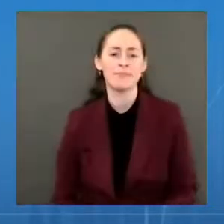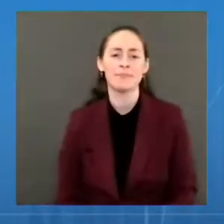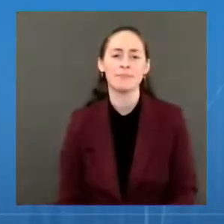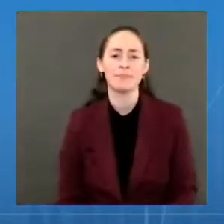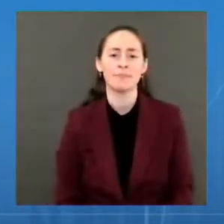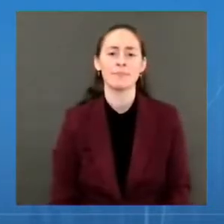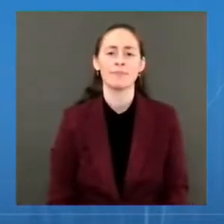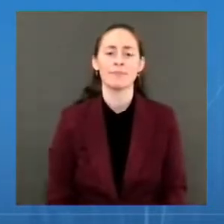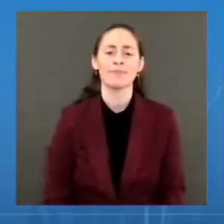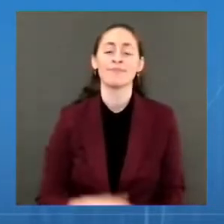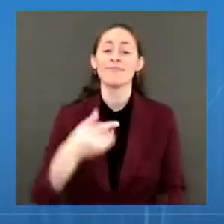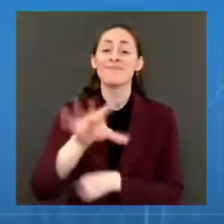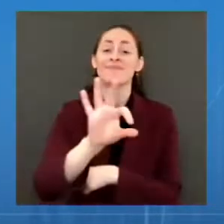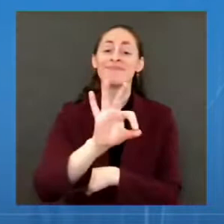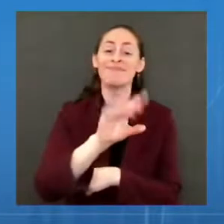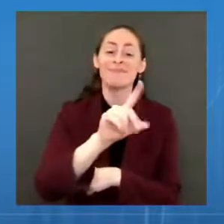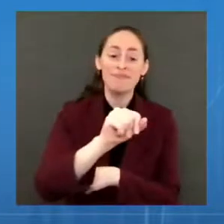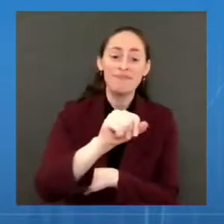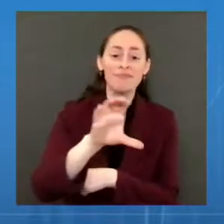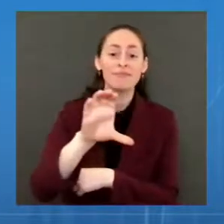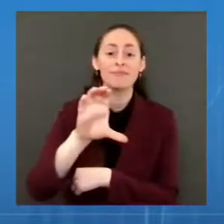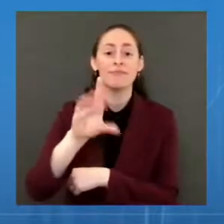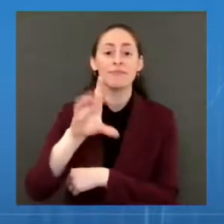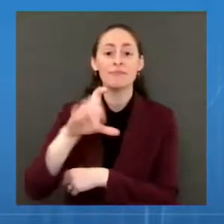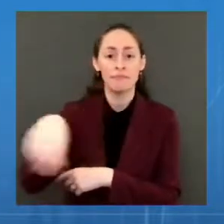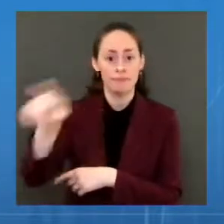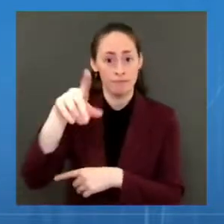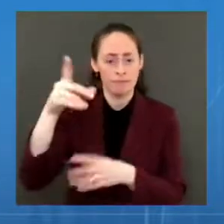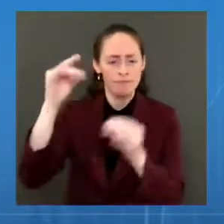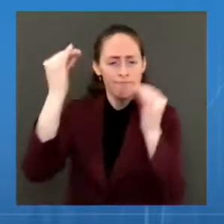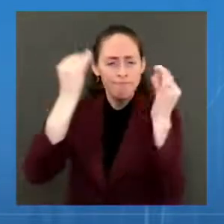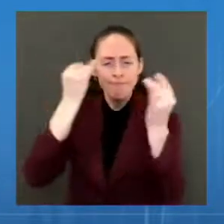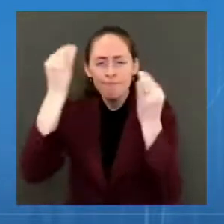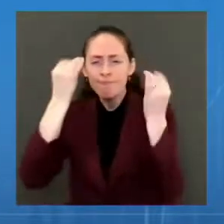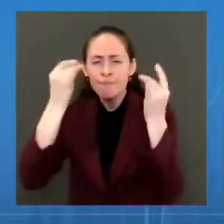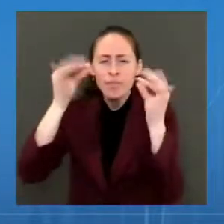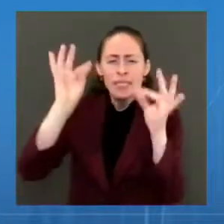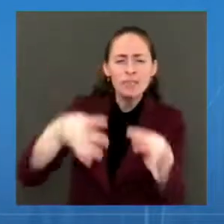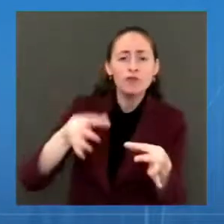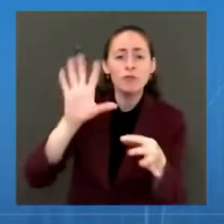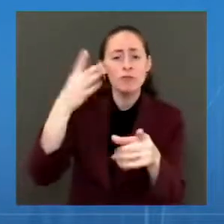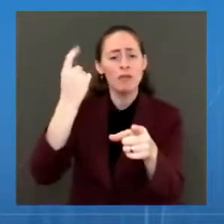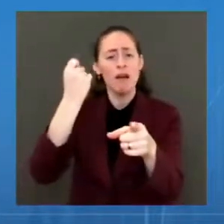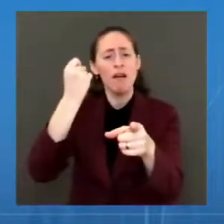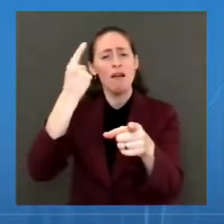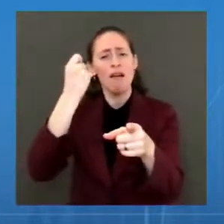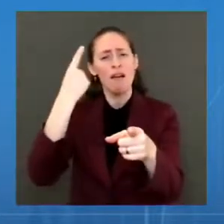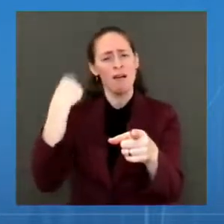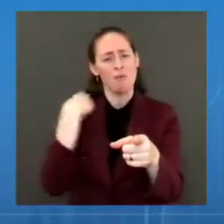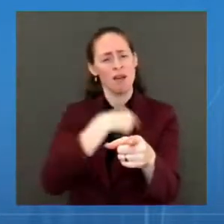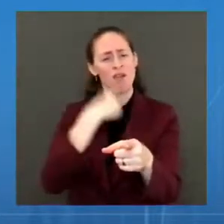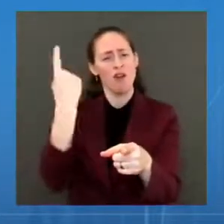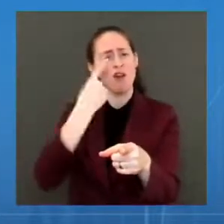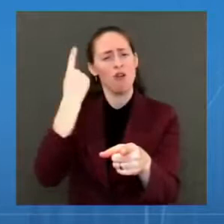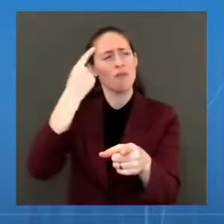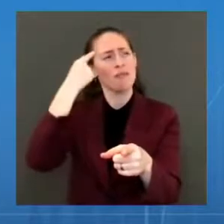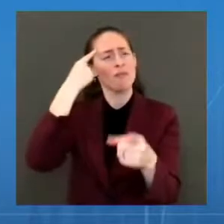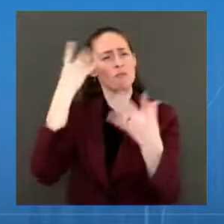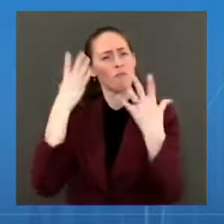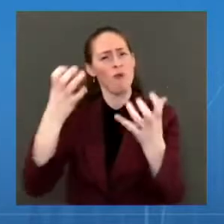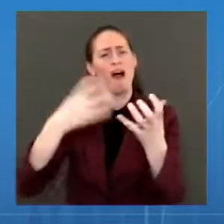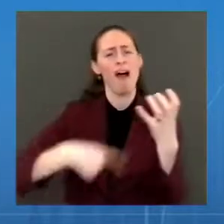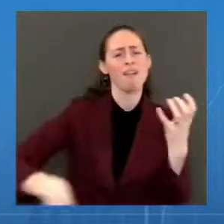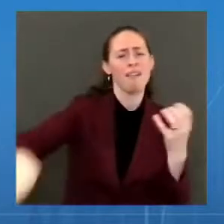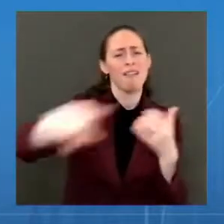our vaccination program, we are not losing sight of the goal to vaccinate all who are eligible with their primary vaccine